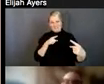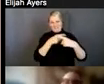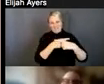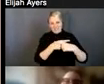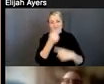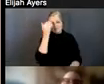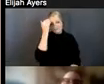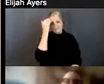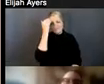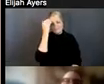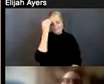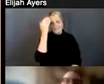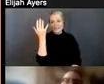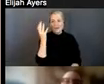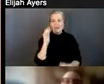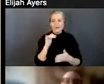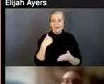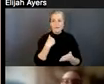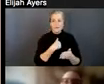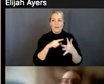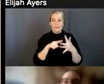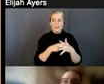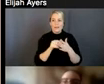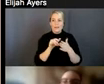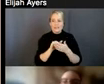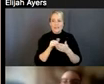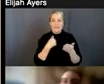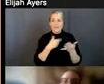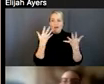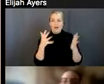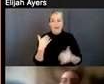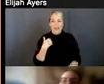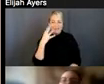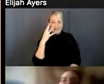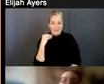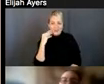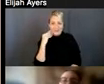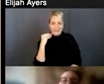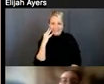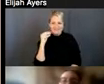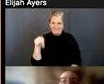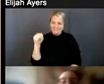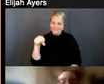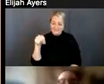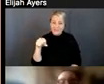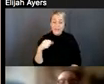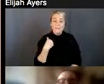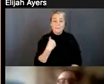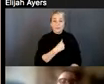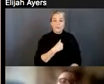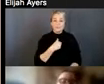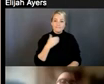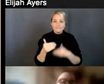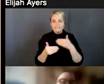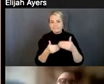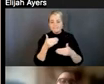beginning, with that knowledge that we have experience with conflict, and that as we move through the learnings and